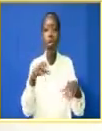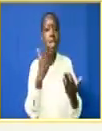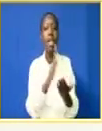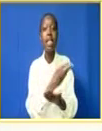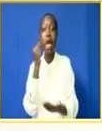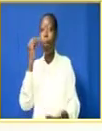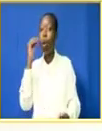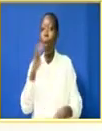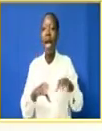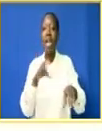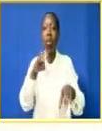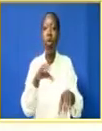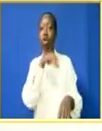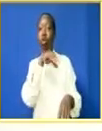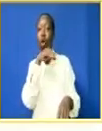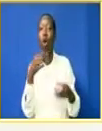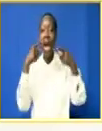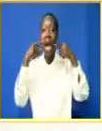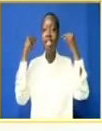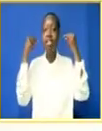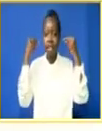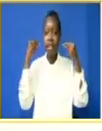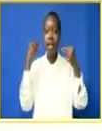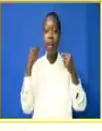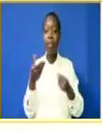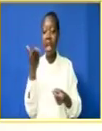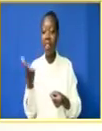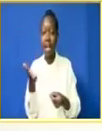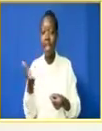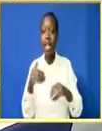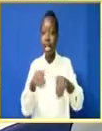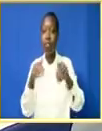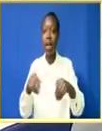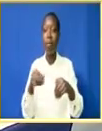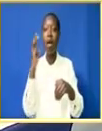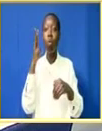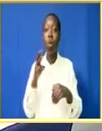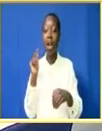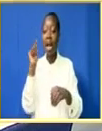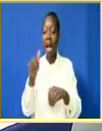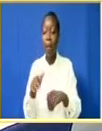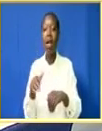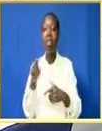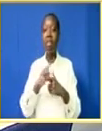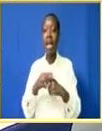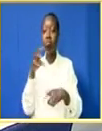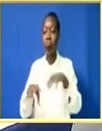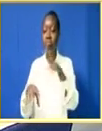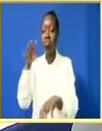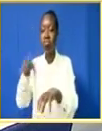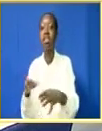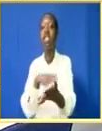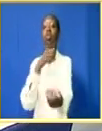that you have at home, the dogs, the cats. They jump in the farm. So they will come, stepping on it. Then, let's say, for example,